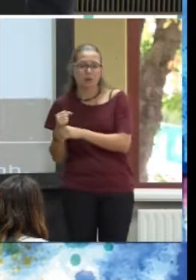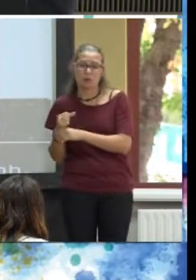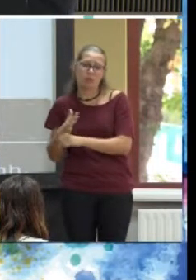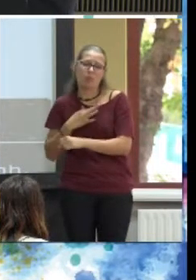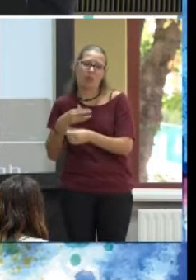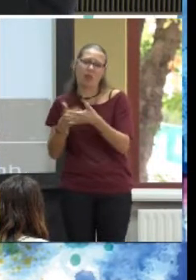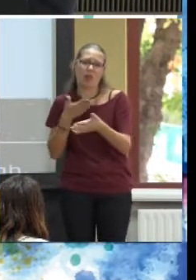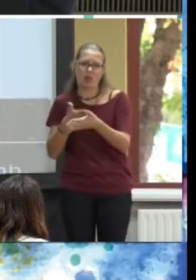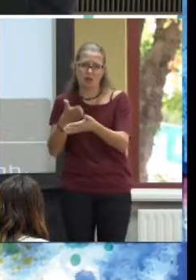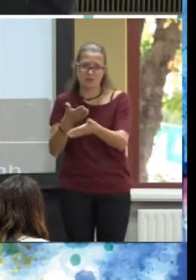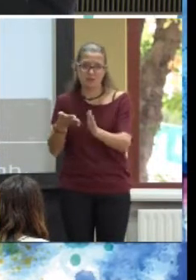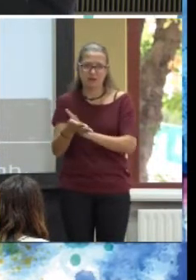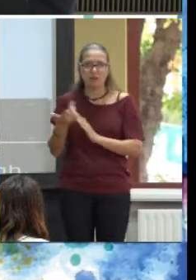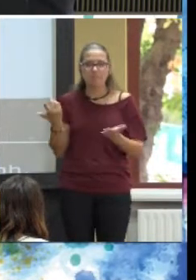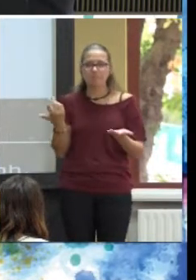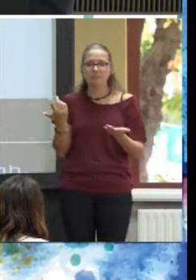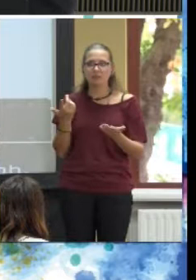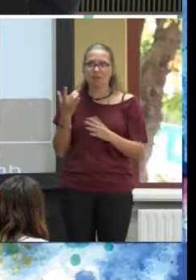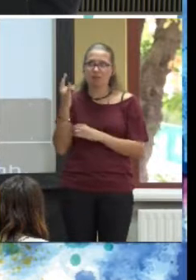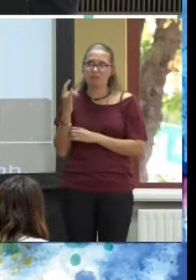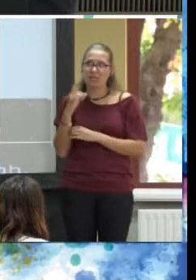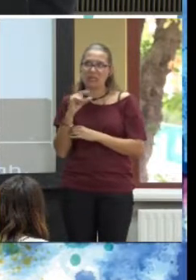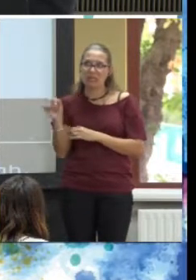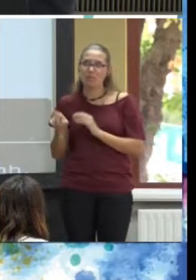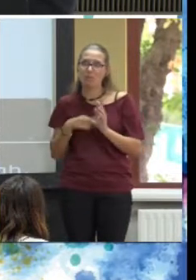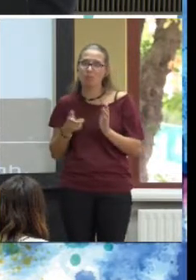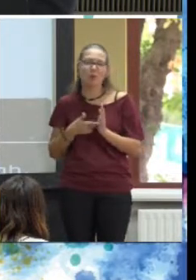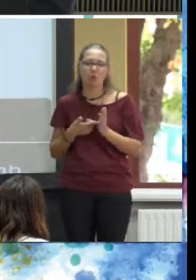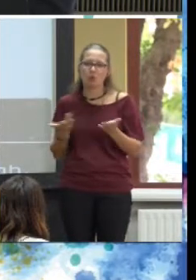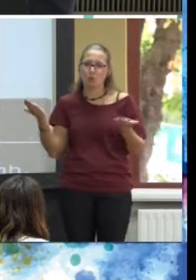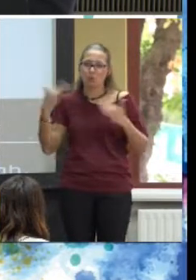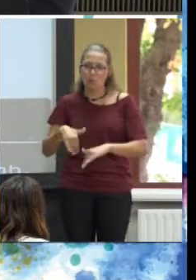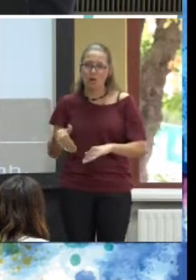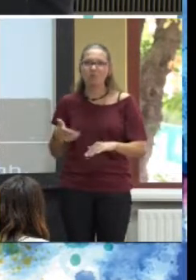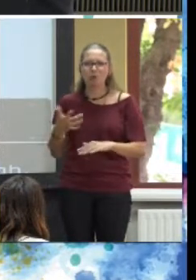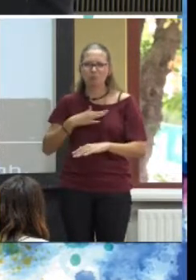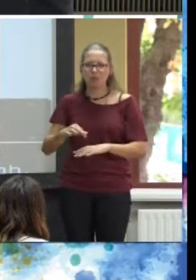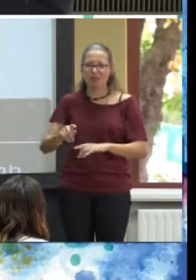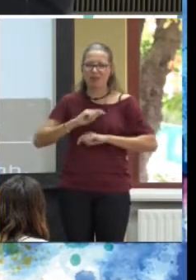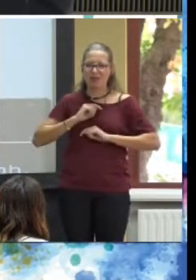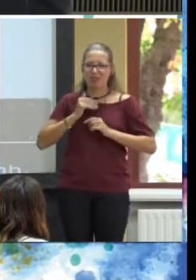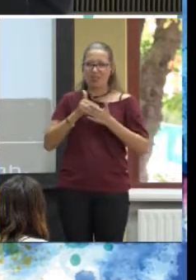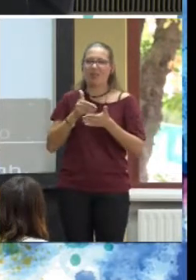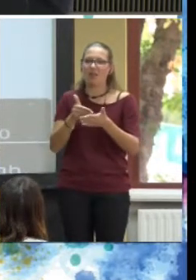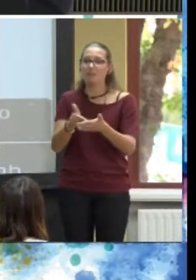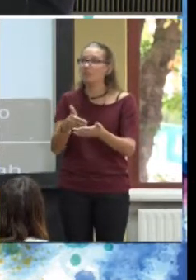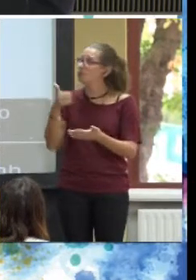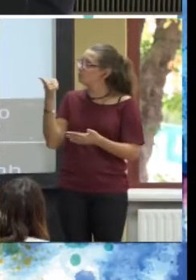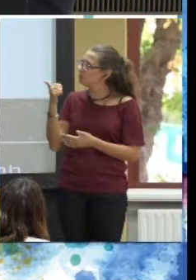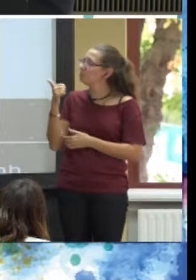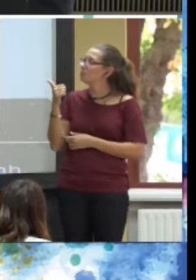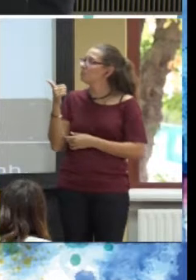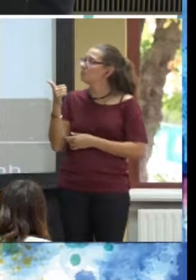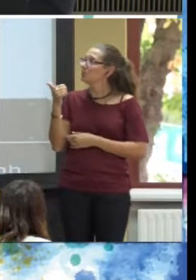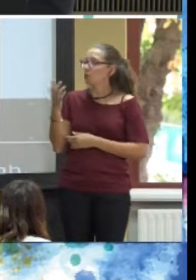problem to have bad access to the internet. Nevertheless, the Wi-Fi is really not widespread at